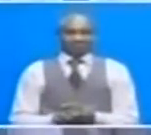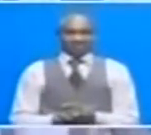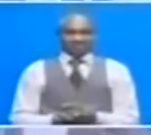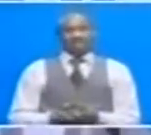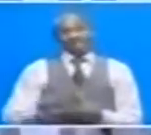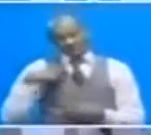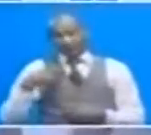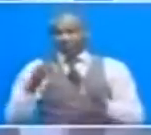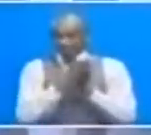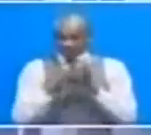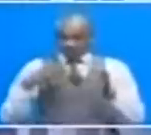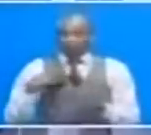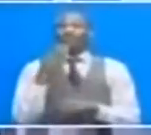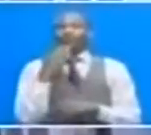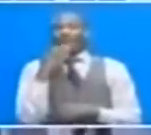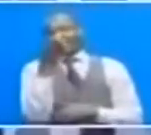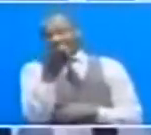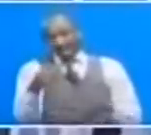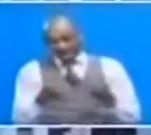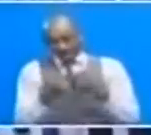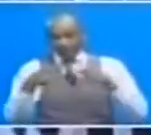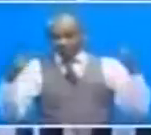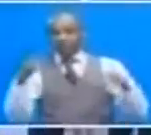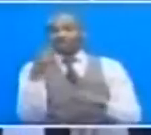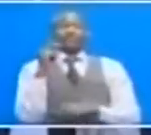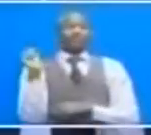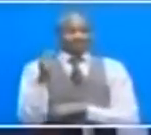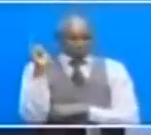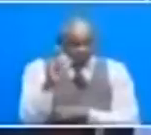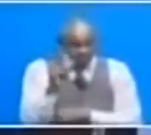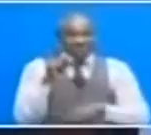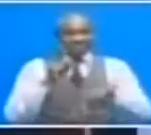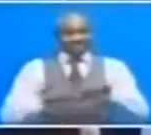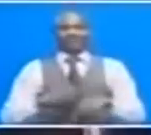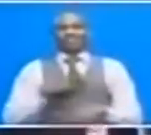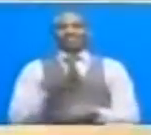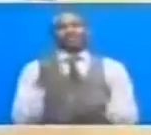want details of the sugar deals, opposition tells Uhuru after Uganda visit.